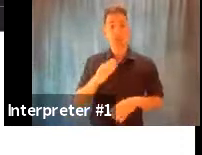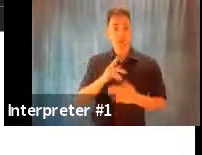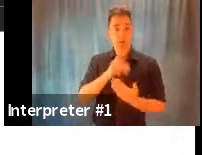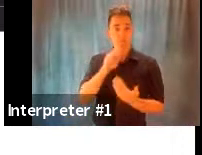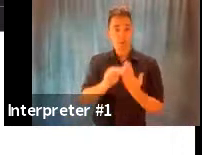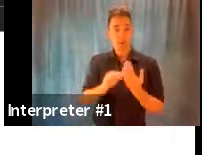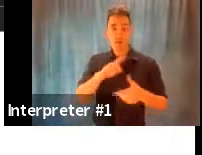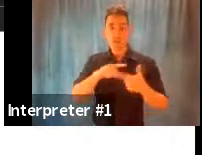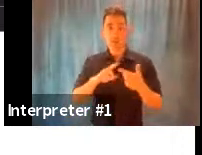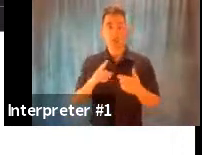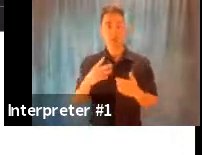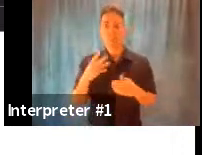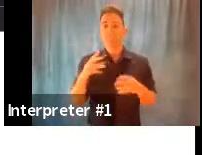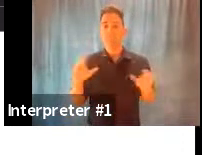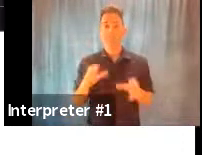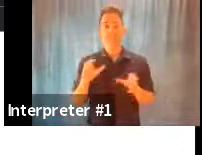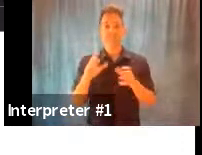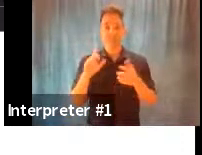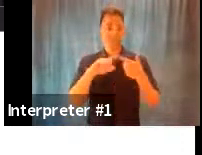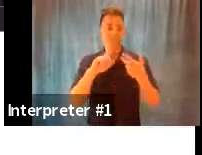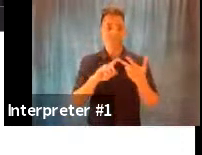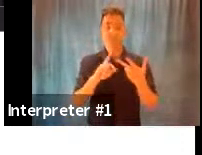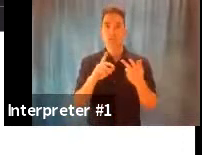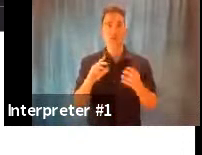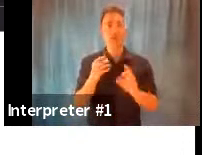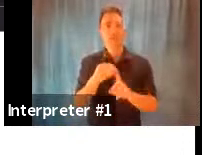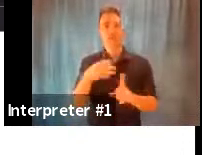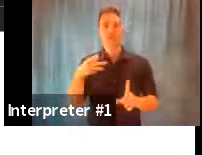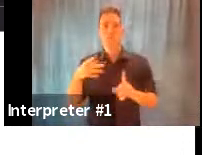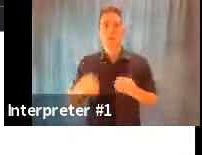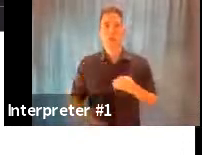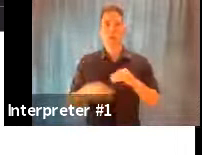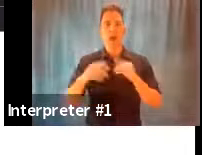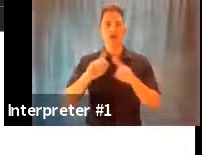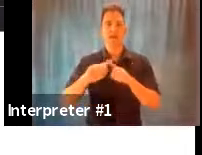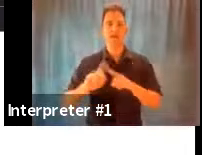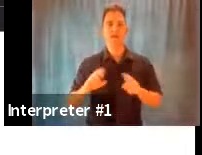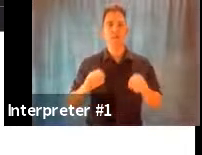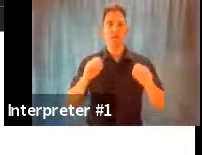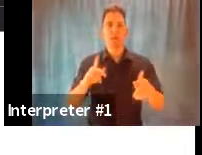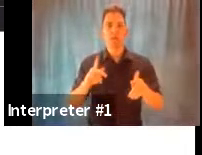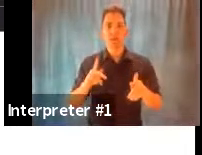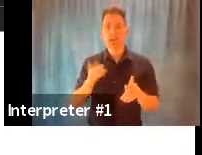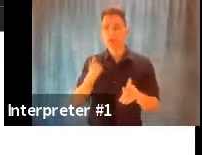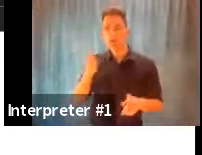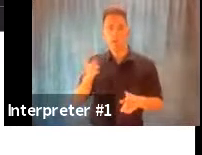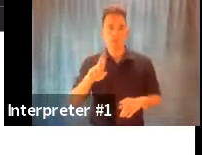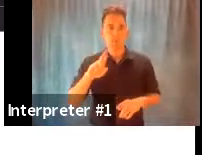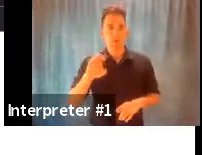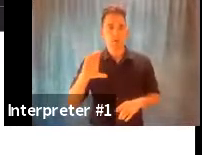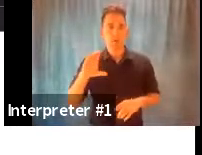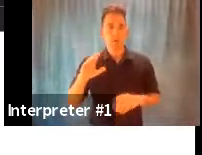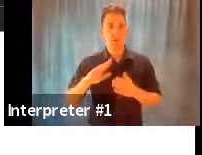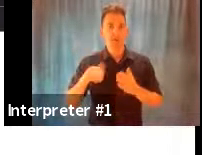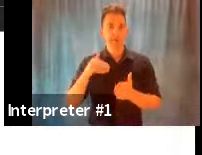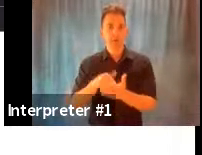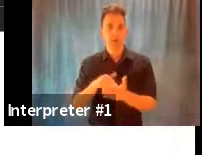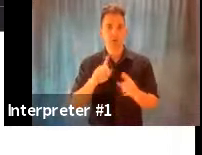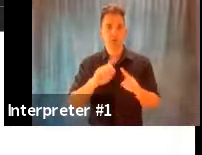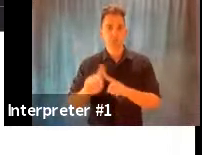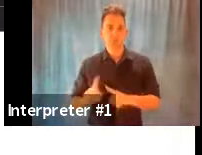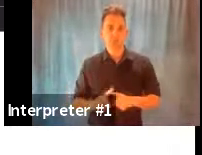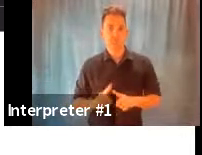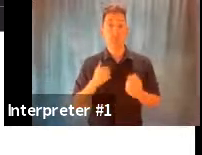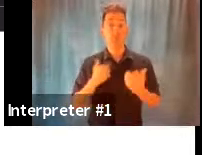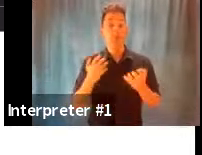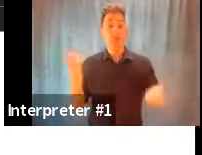through expanding opportunities that exist at our rec centers. So we are wanting to expand partnership with St.